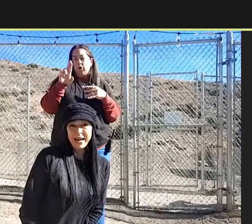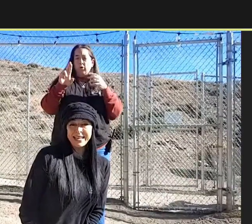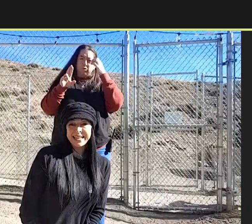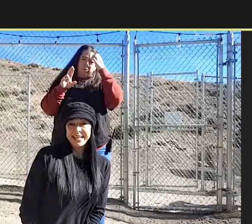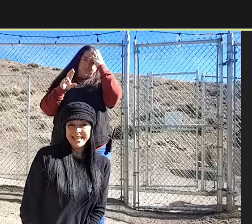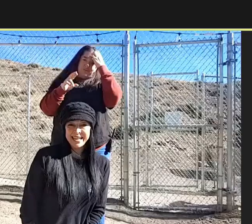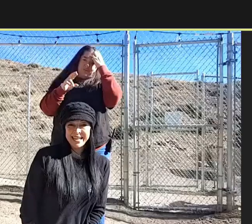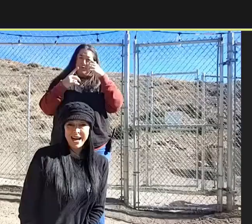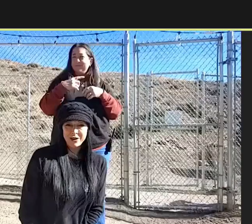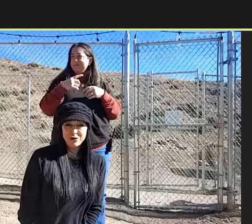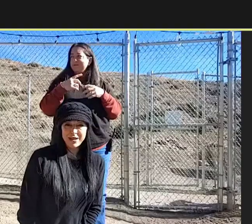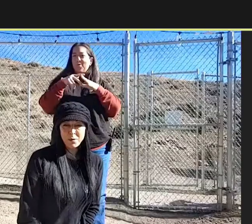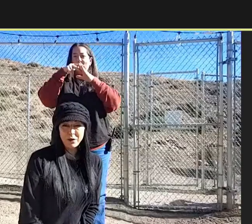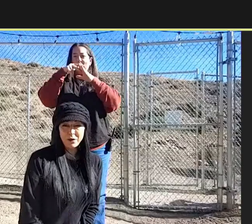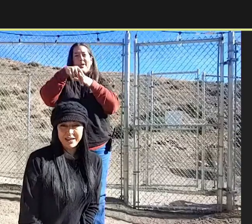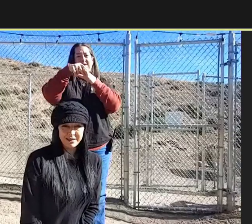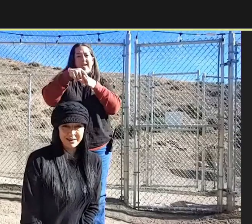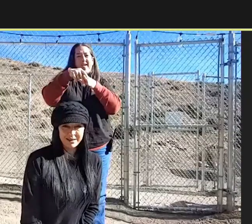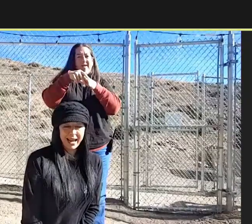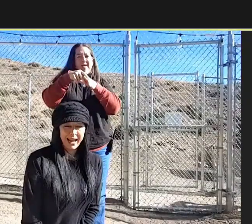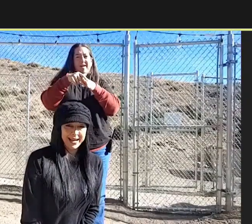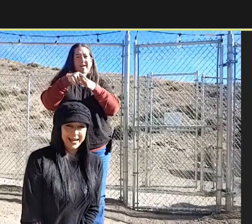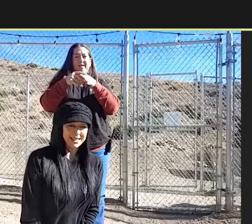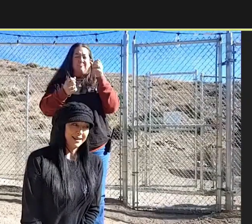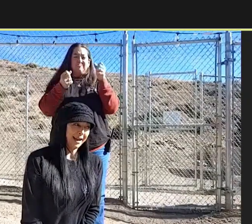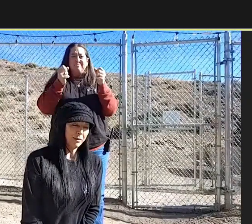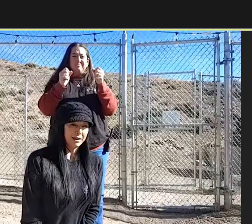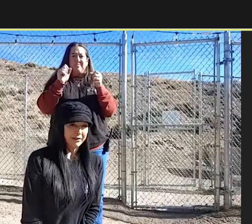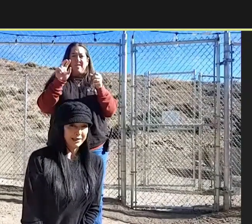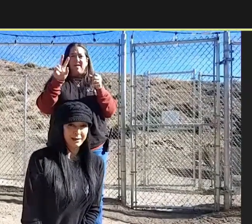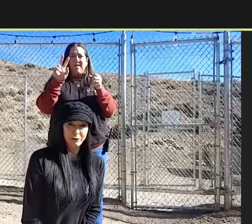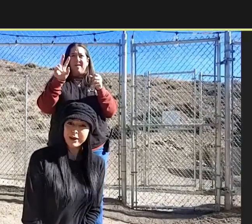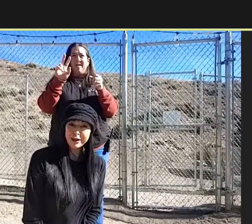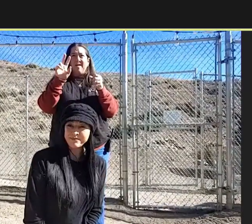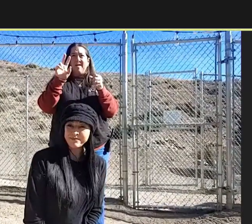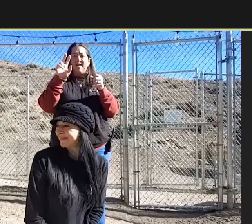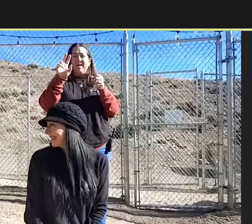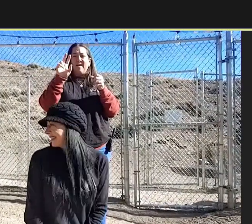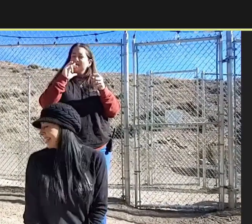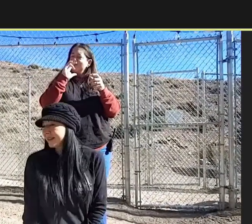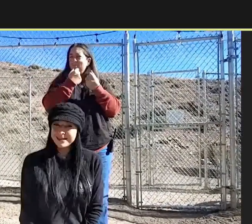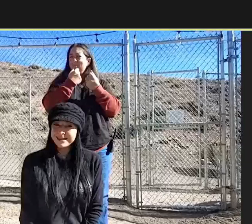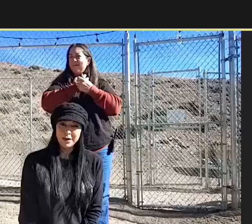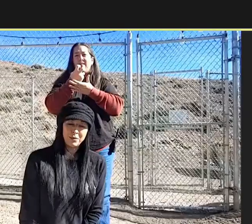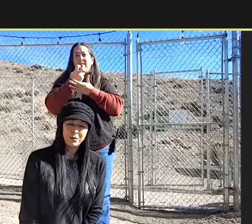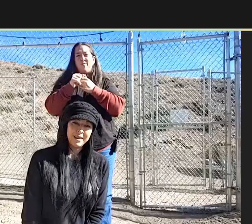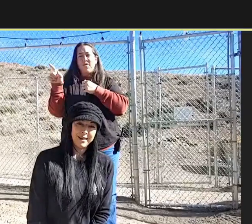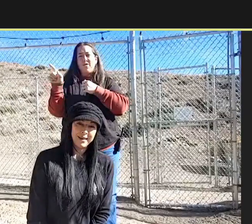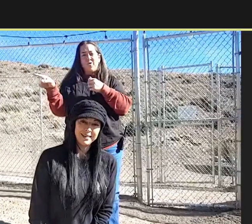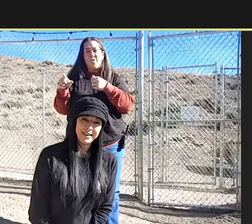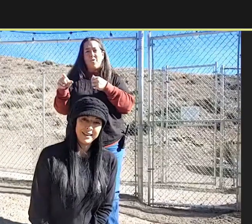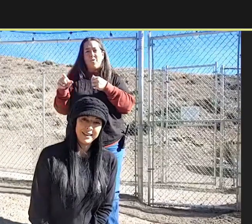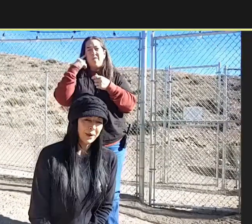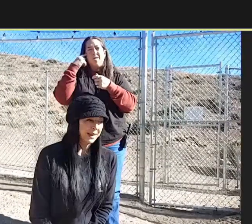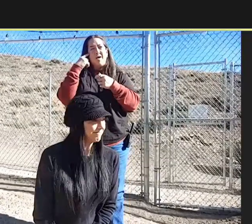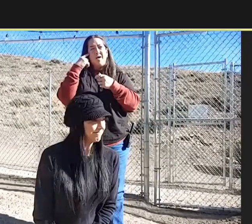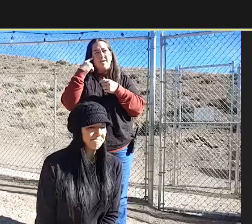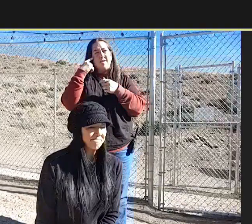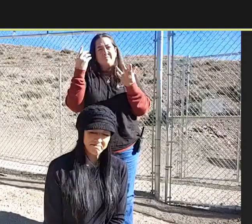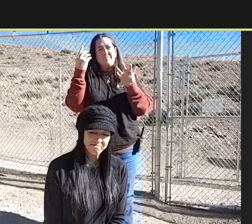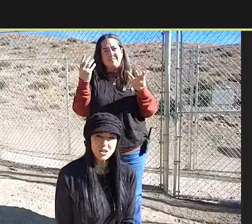And Ryder was riding in our transport vehicle and everybody fell in love with her.